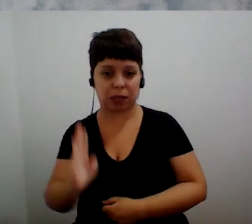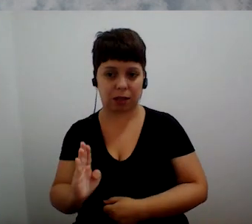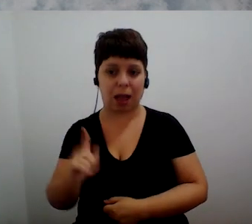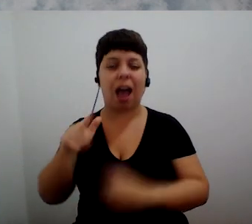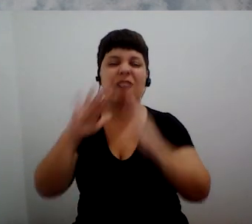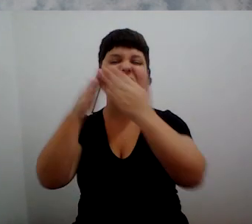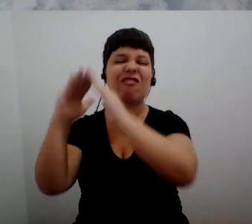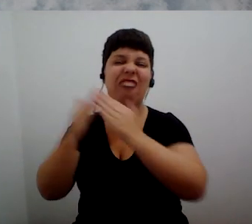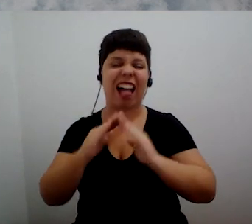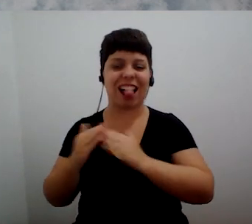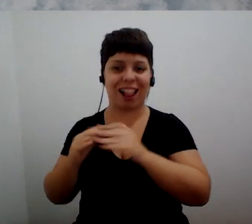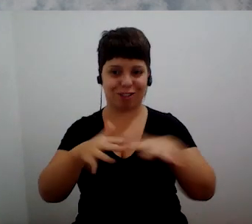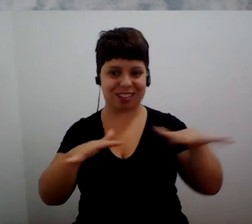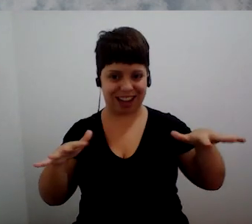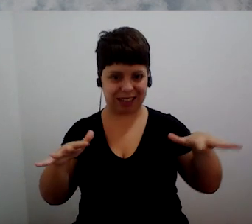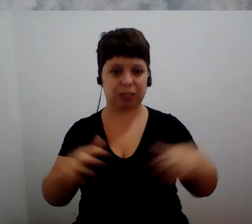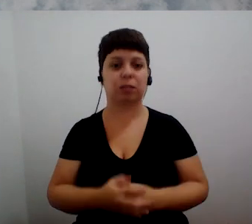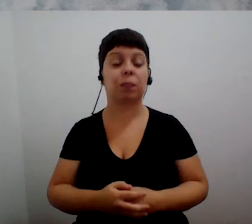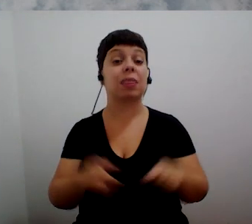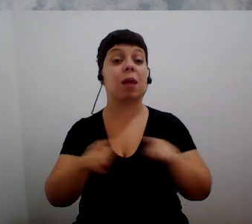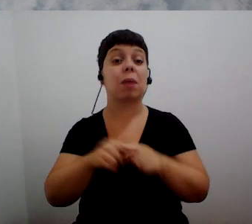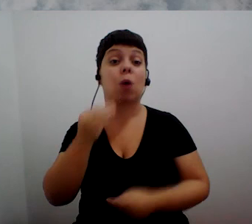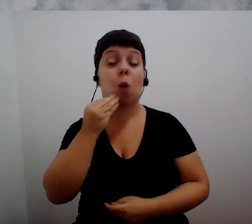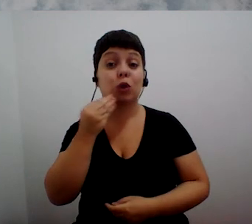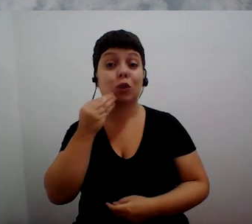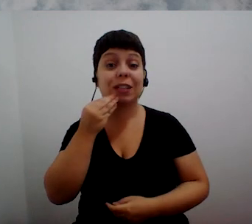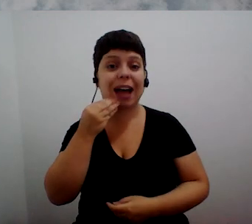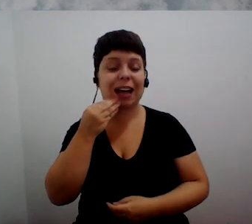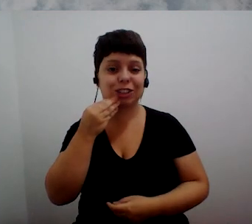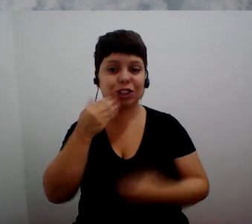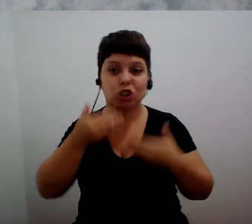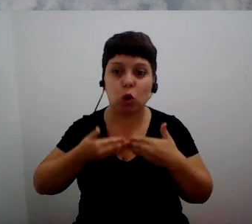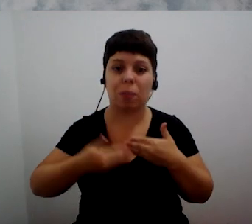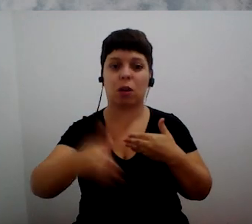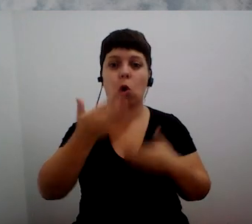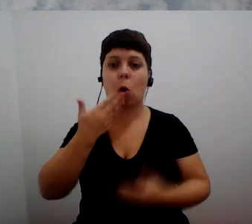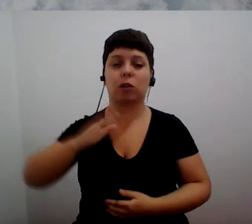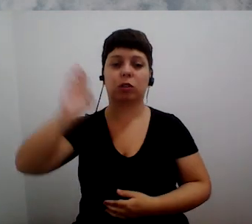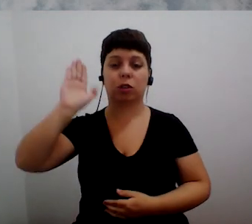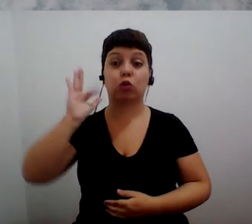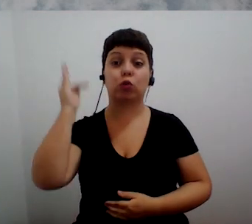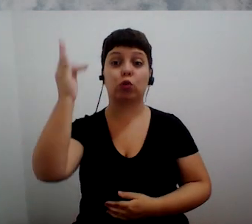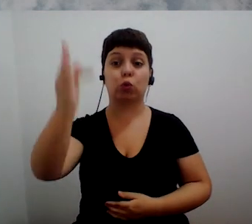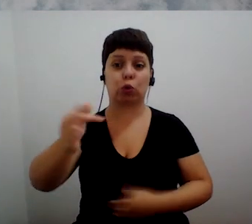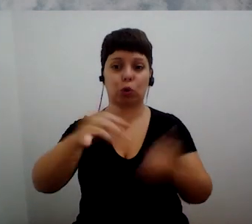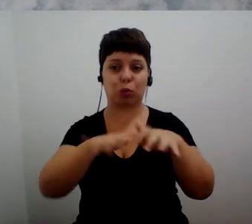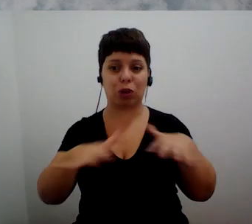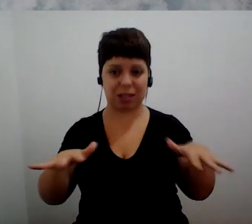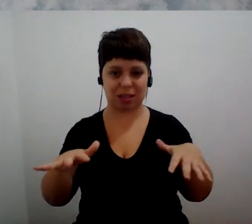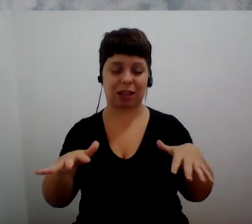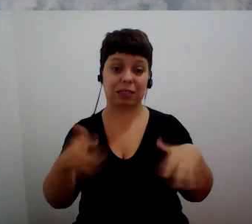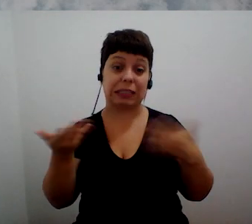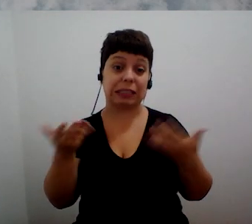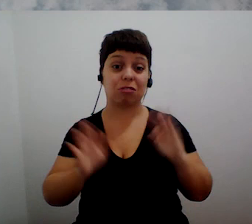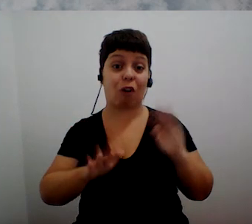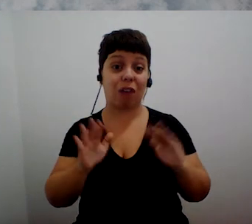are calling Favela Oceano. And we will have the opportunity to launch the commitment for the future of the ocean